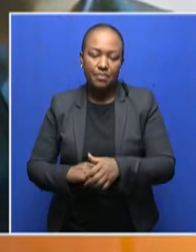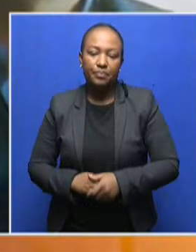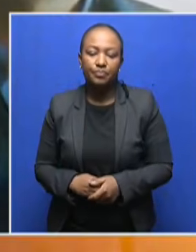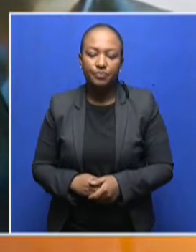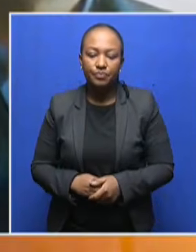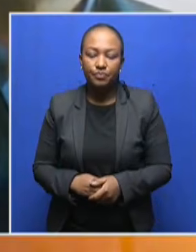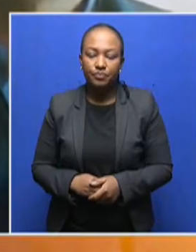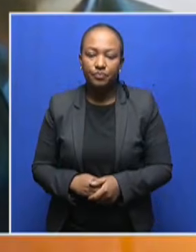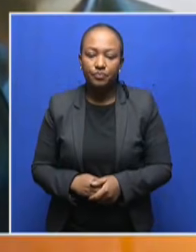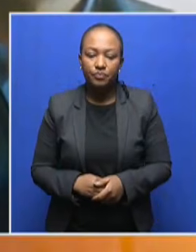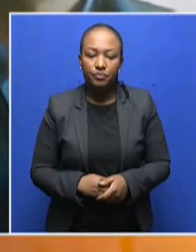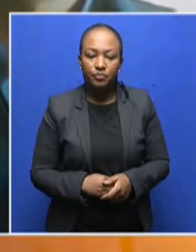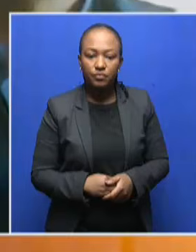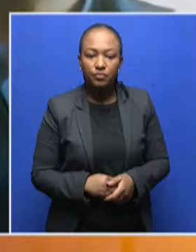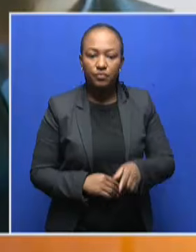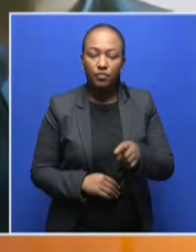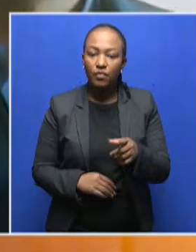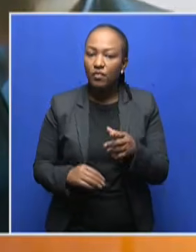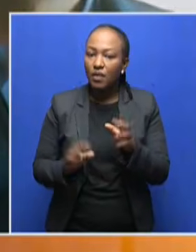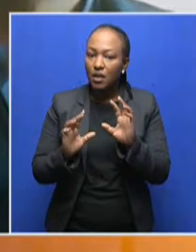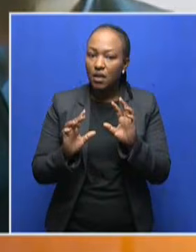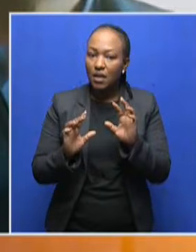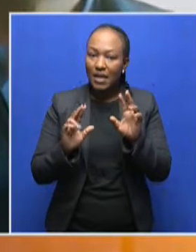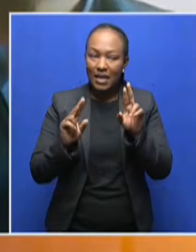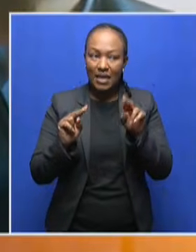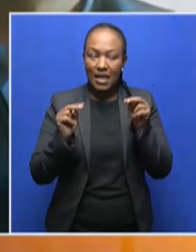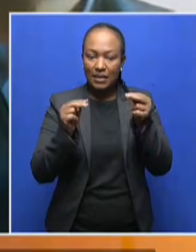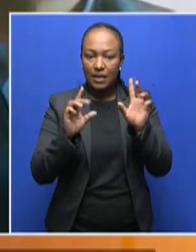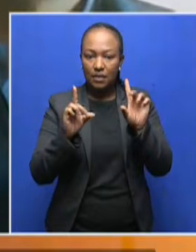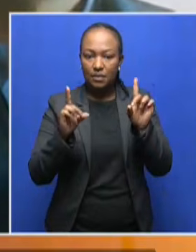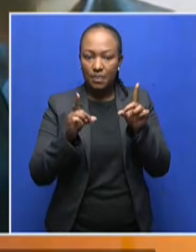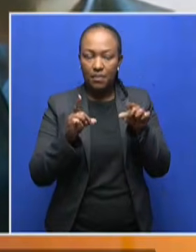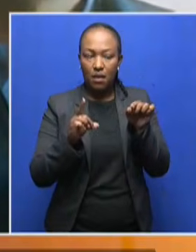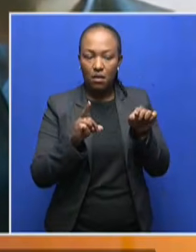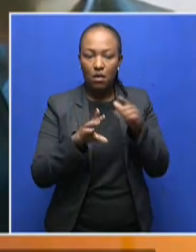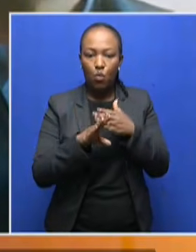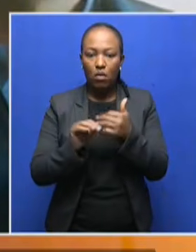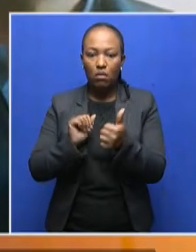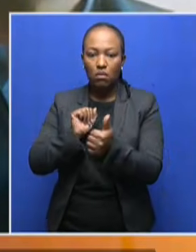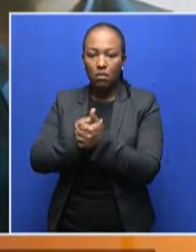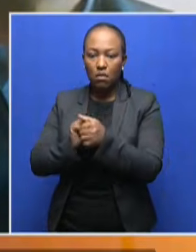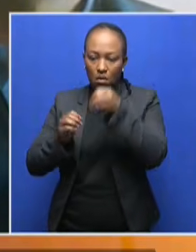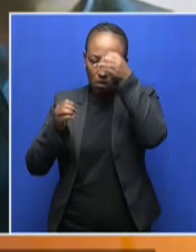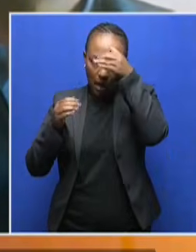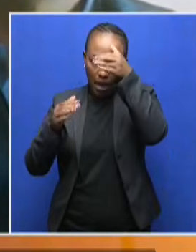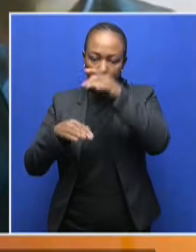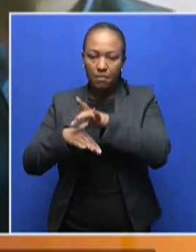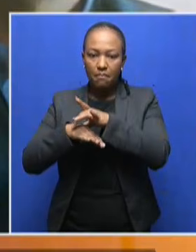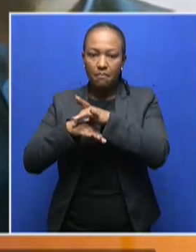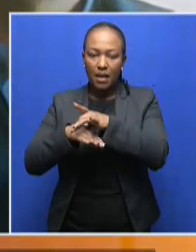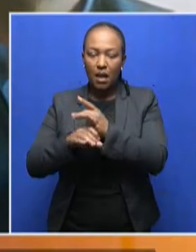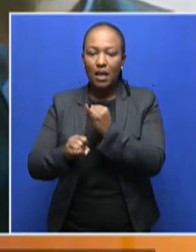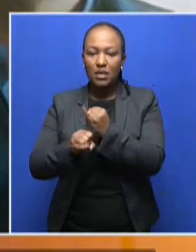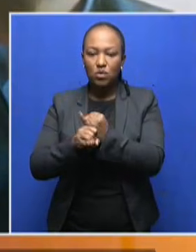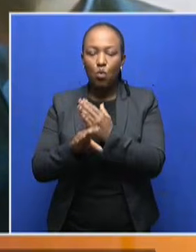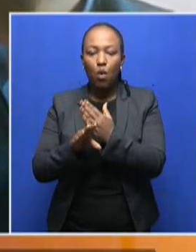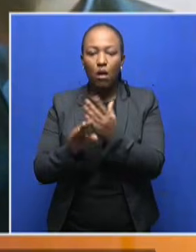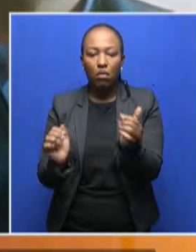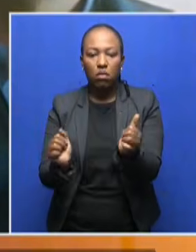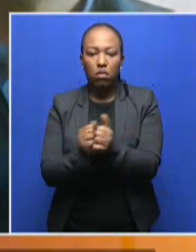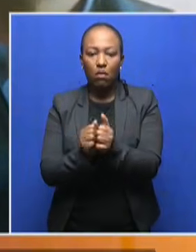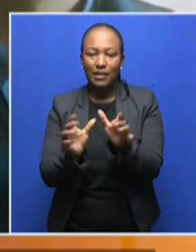Madhi, how can the National Department then collaborate more effectively with academic medical institutions to continue to